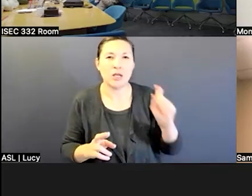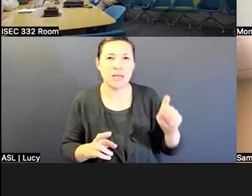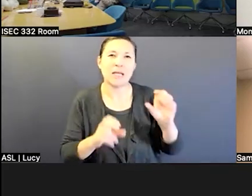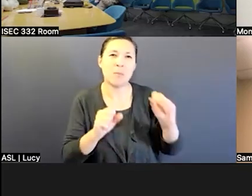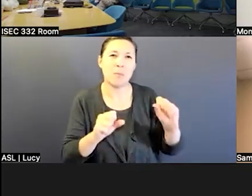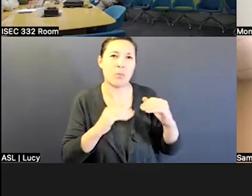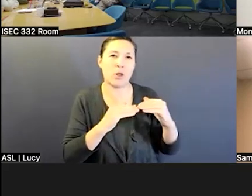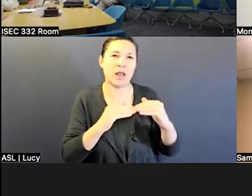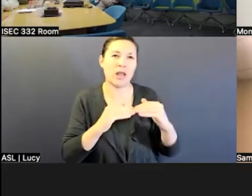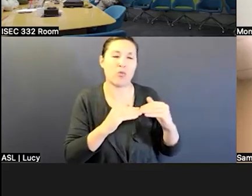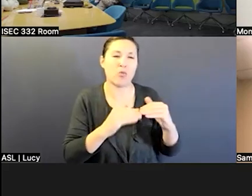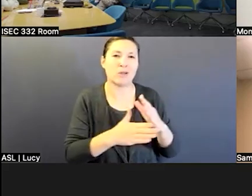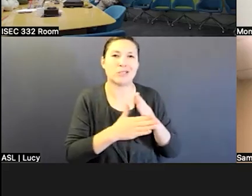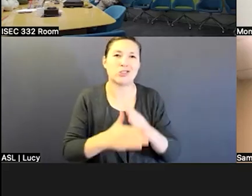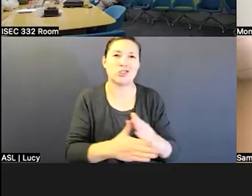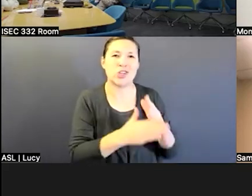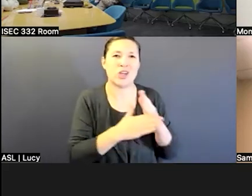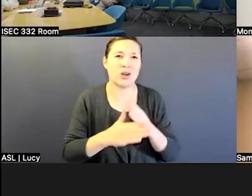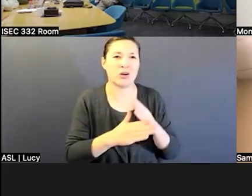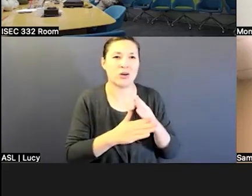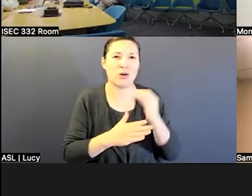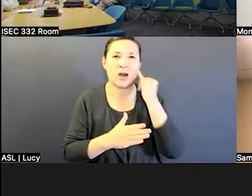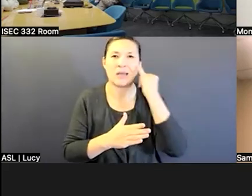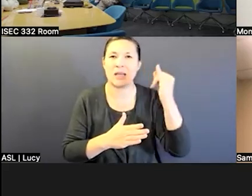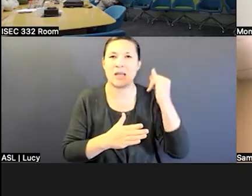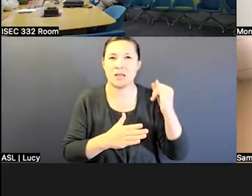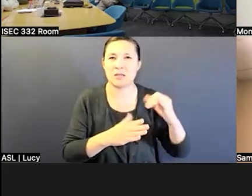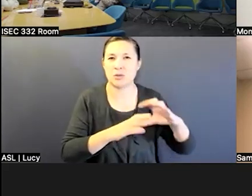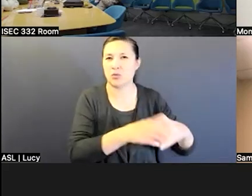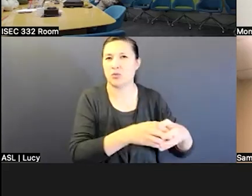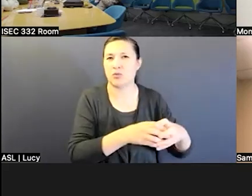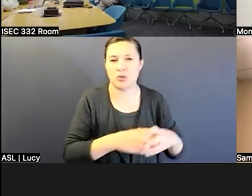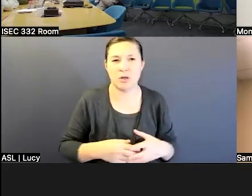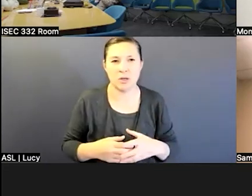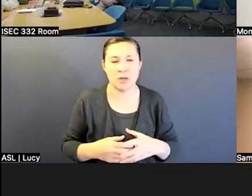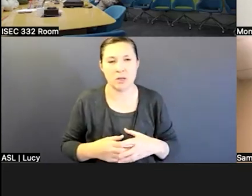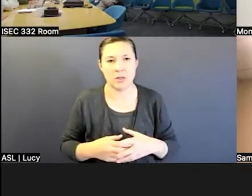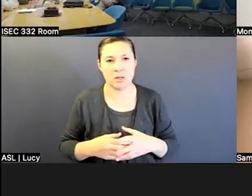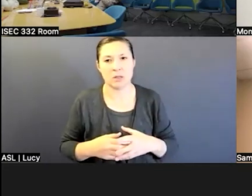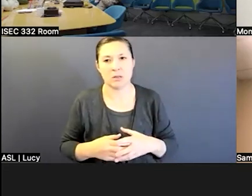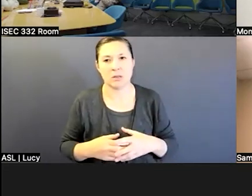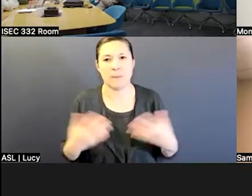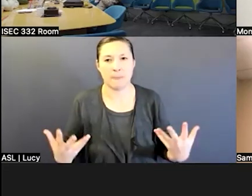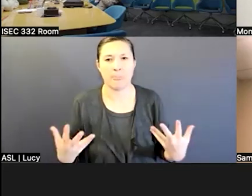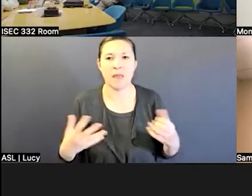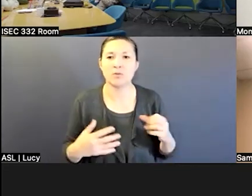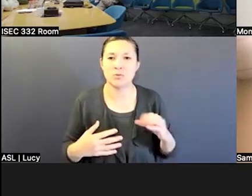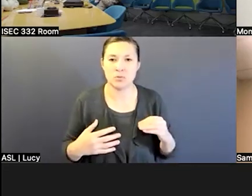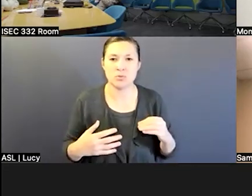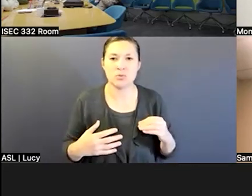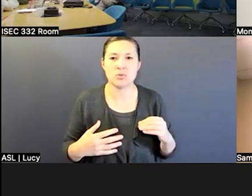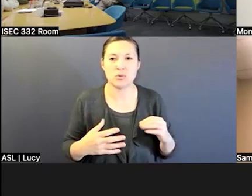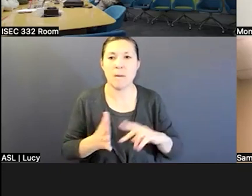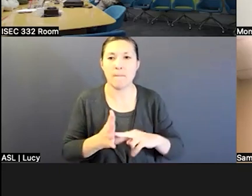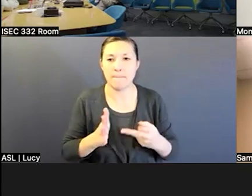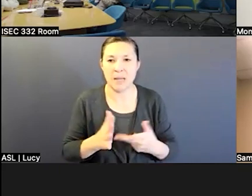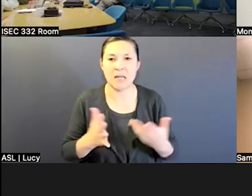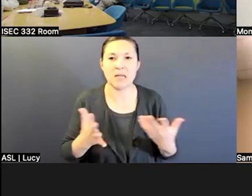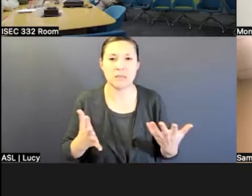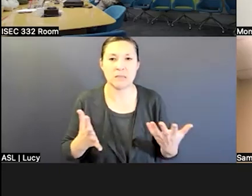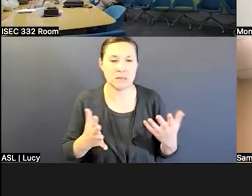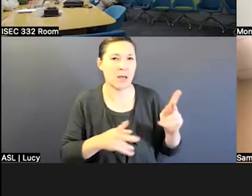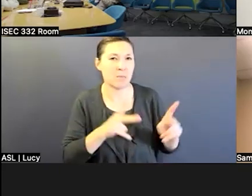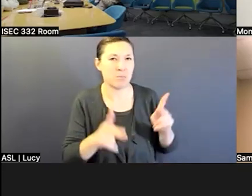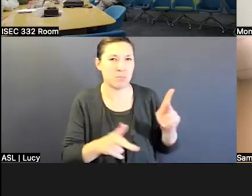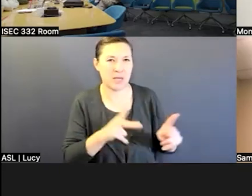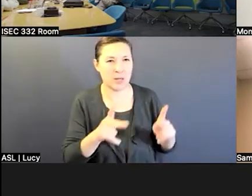are all the people, keeping up their end of the work and all that sort of thing.